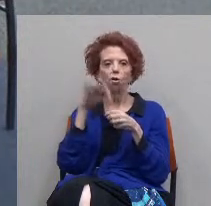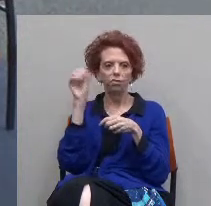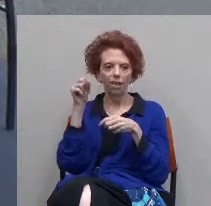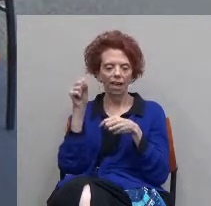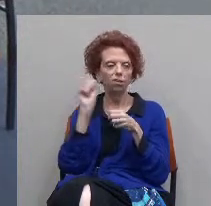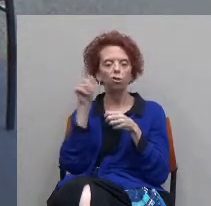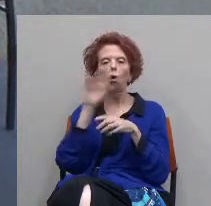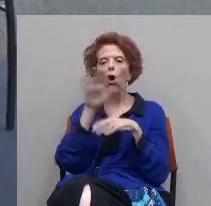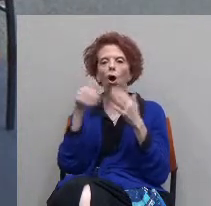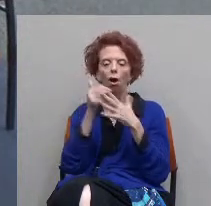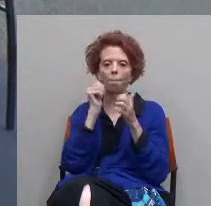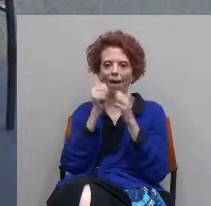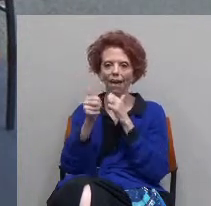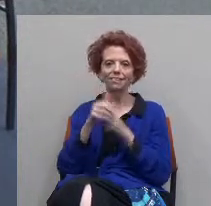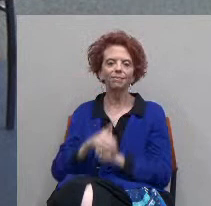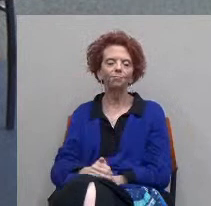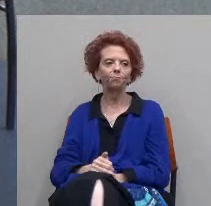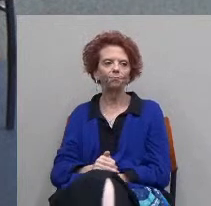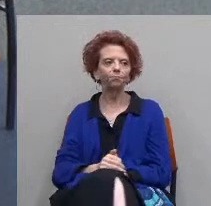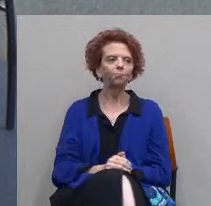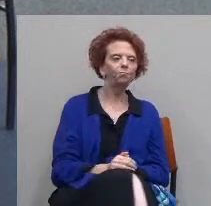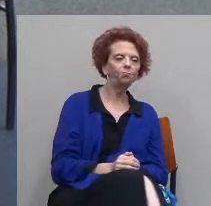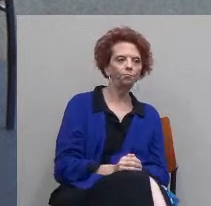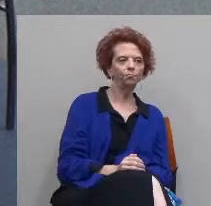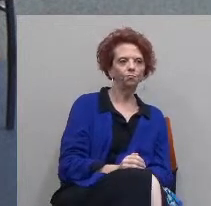yes. Motion passes.